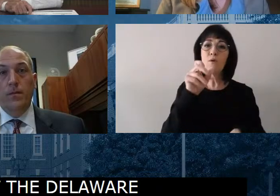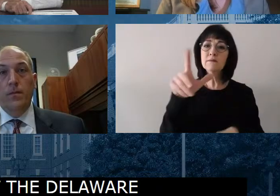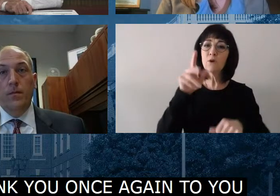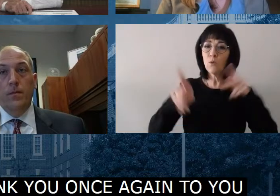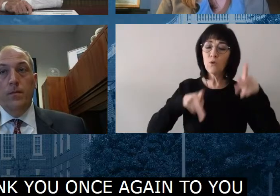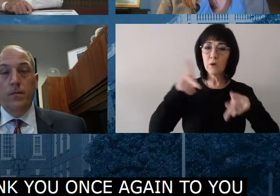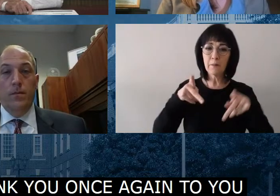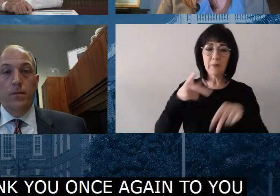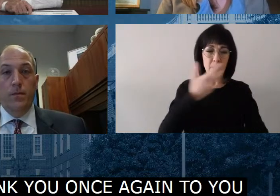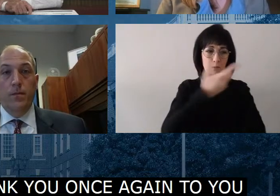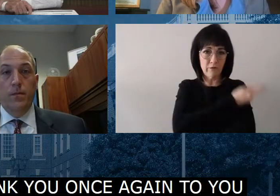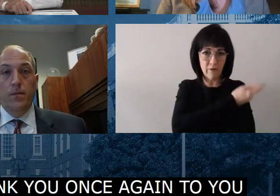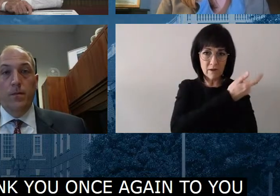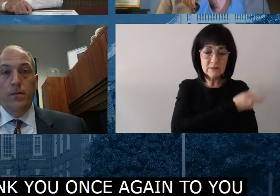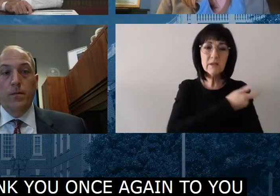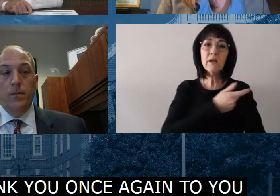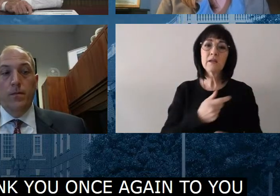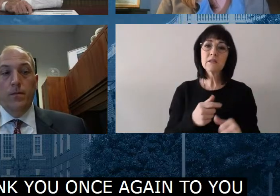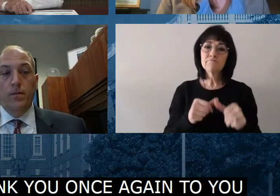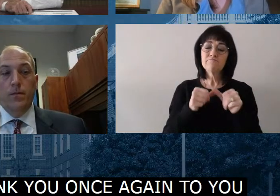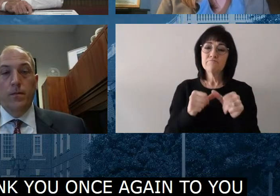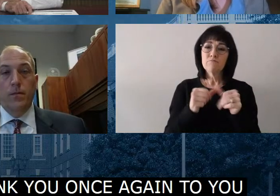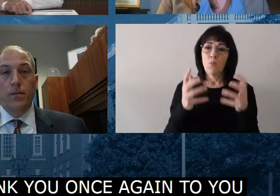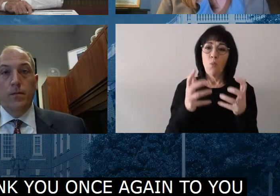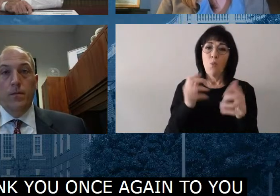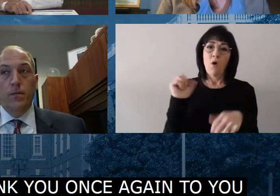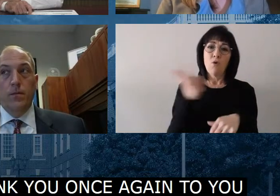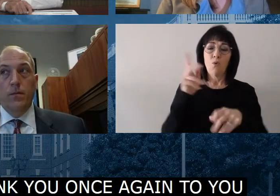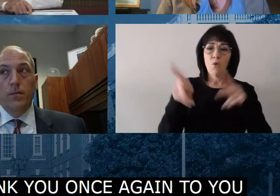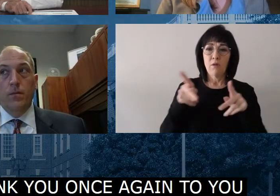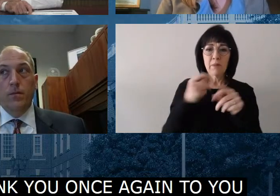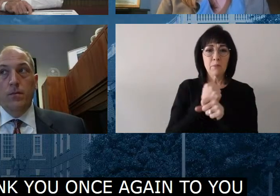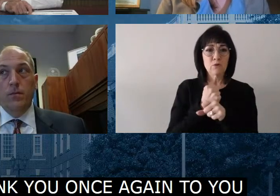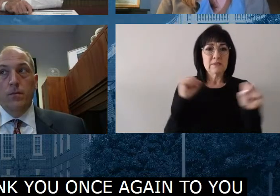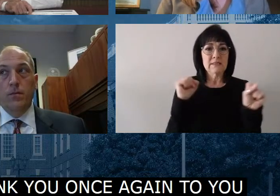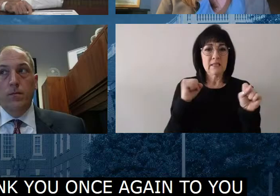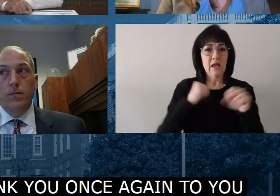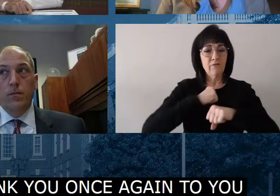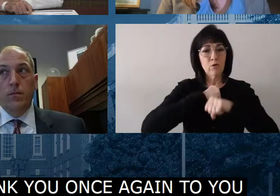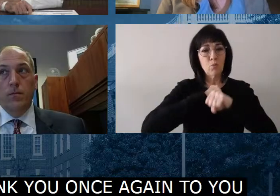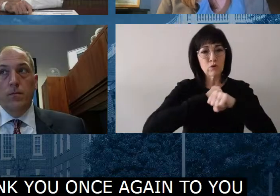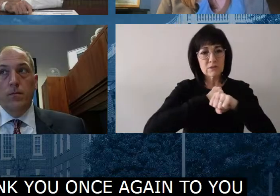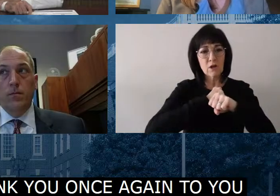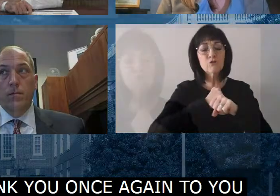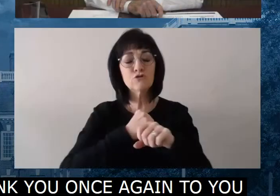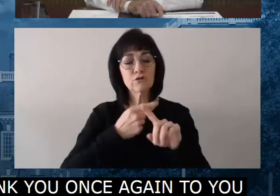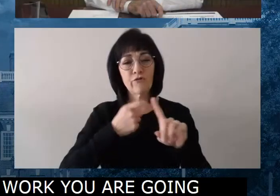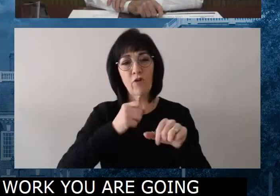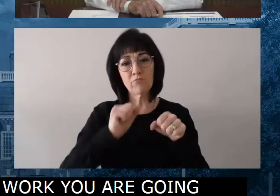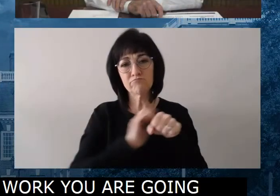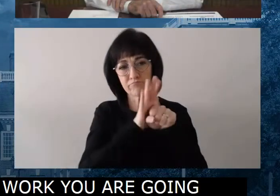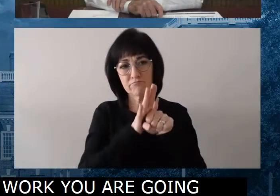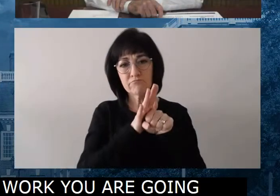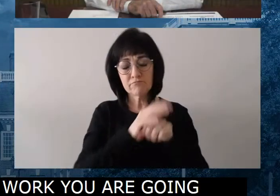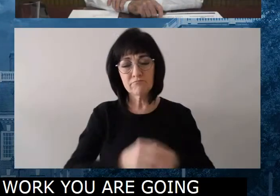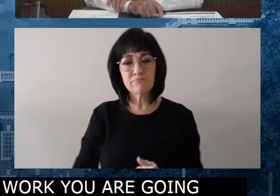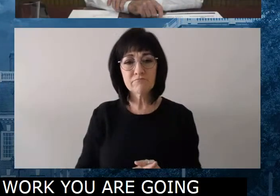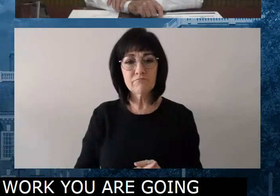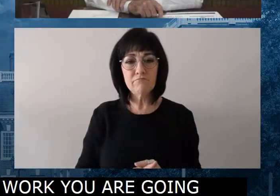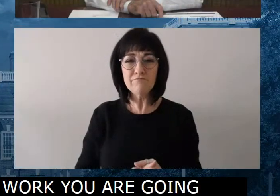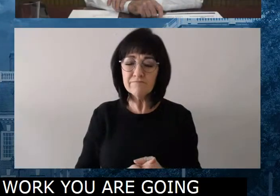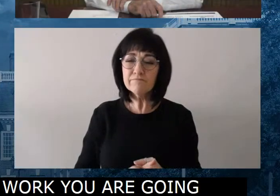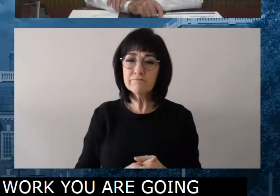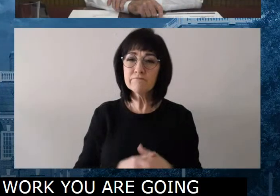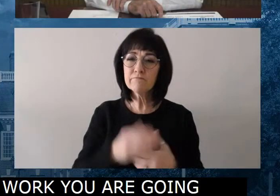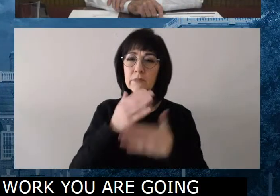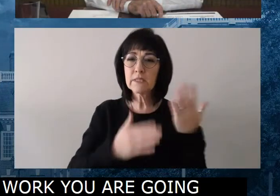keep Delawareans safe from COVID-19 virus. We have some good news today, and to start off with some really sad